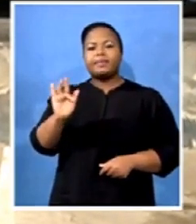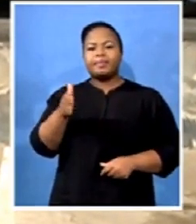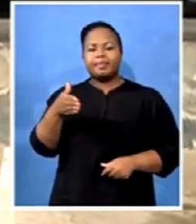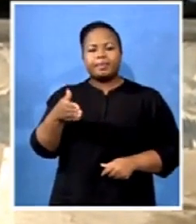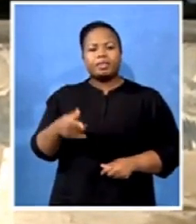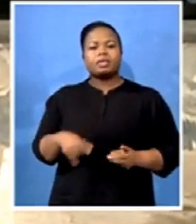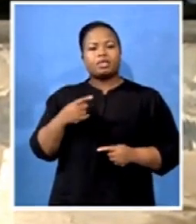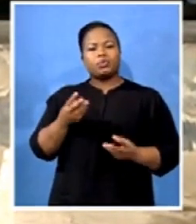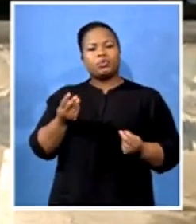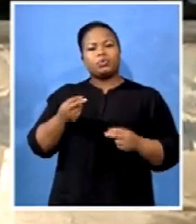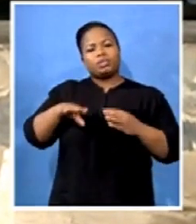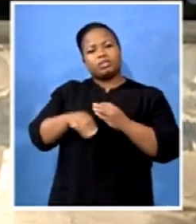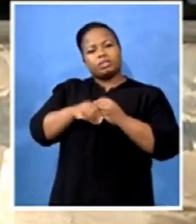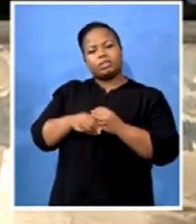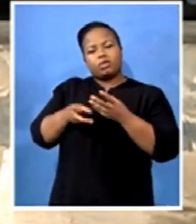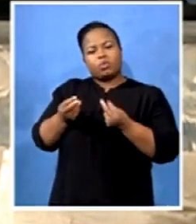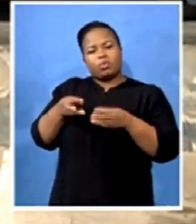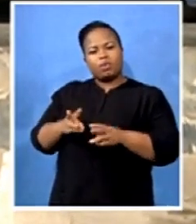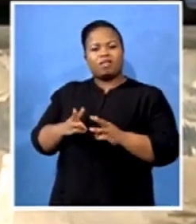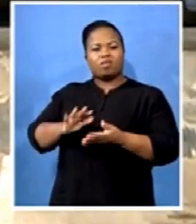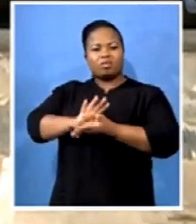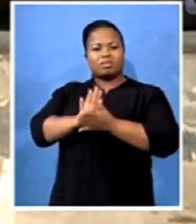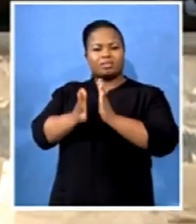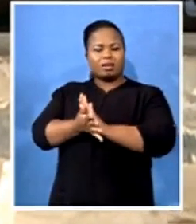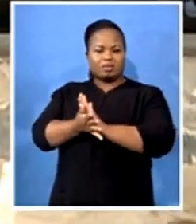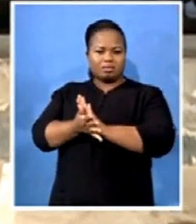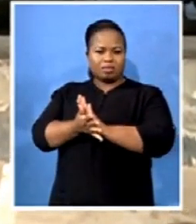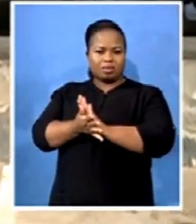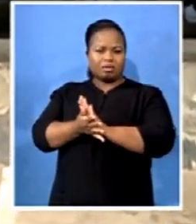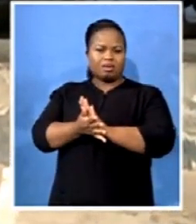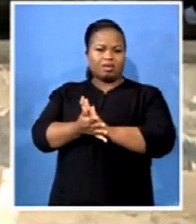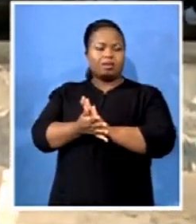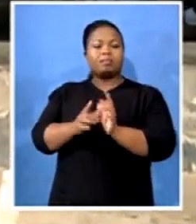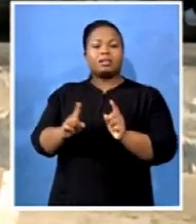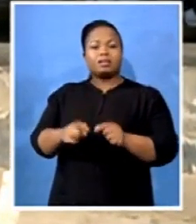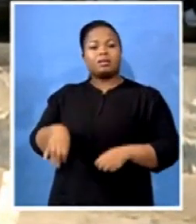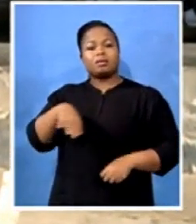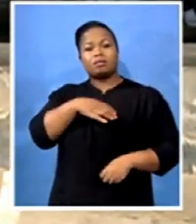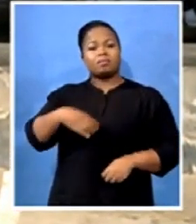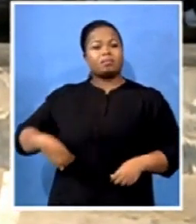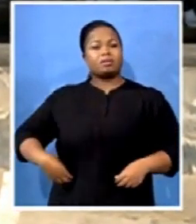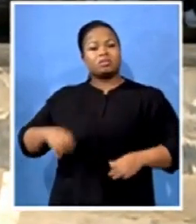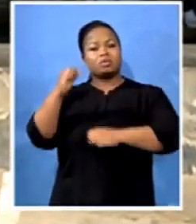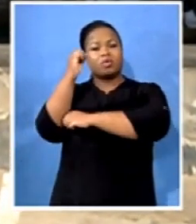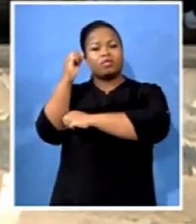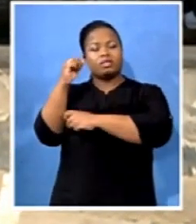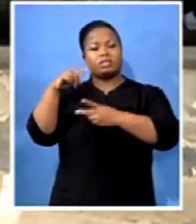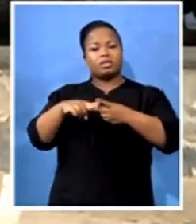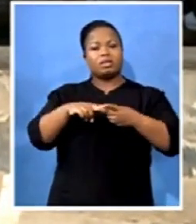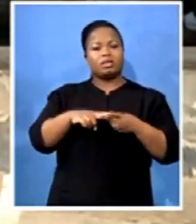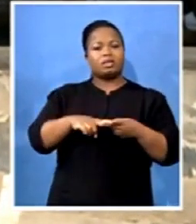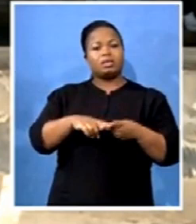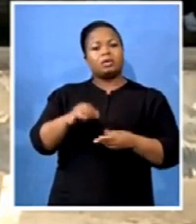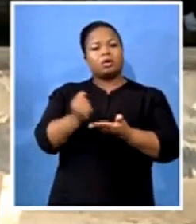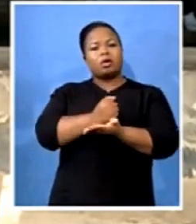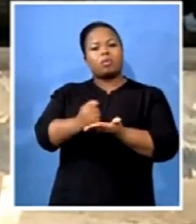SASSA grants. And of course, Office of the Presidency as well as the South African Post Office are launching this ATM. And you'd